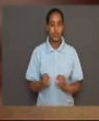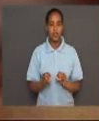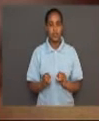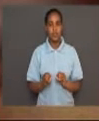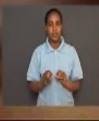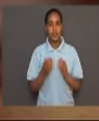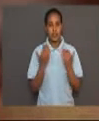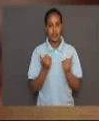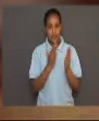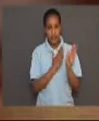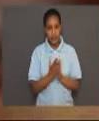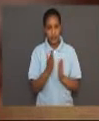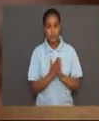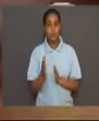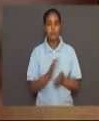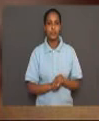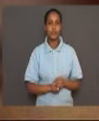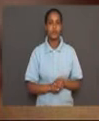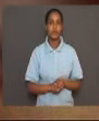Students, let's get ready.